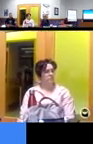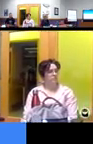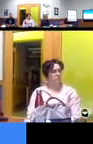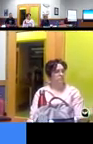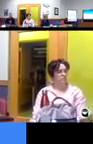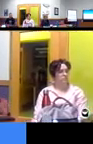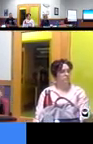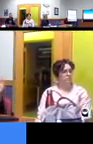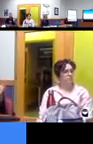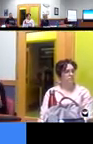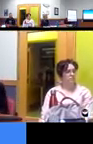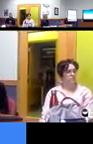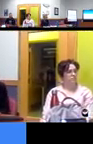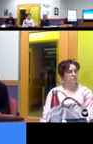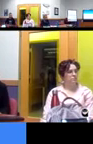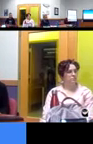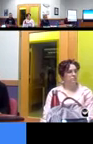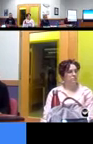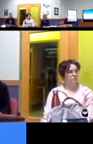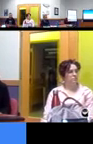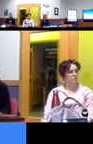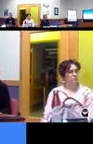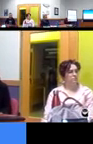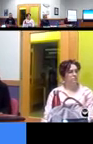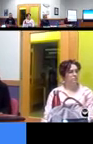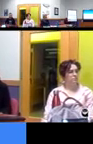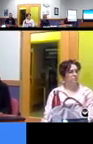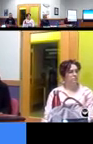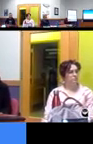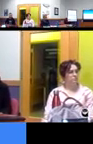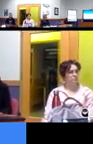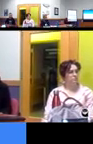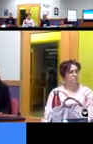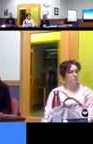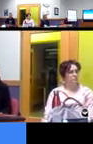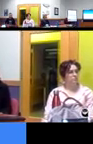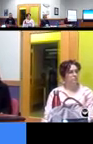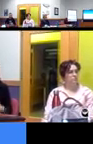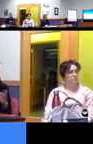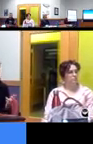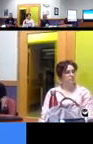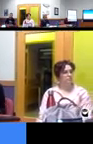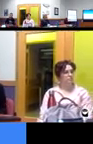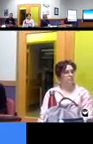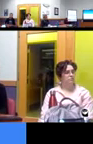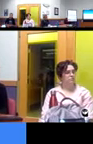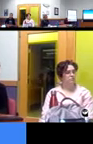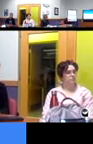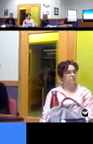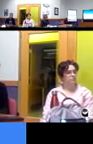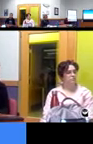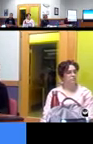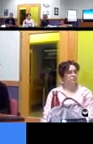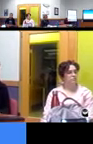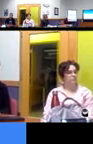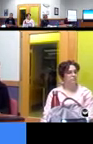and would have to reschedule. So we want to make sure that's squared away for people before they arrive. We tell people at this